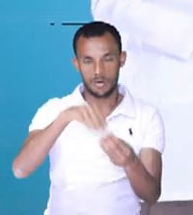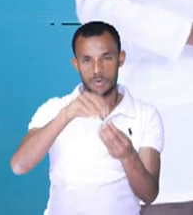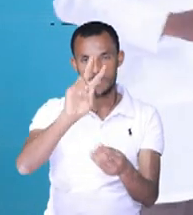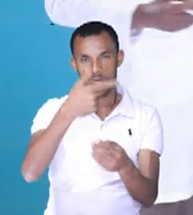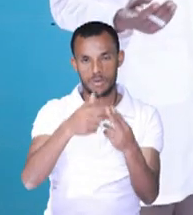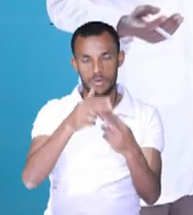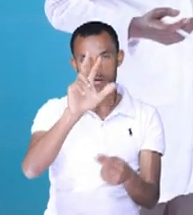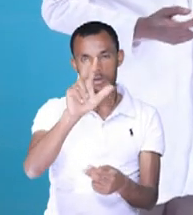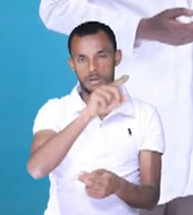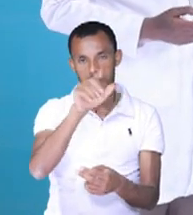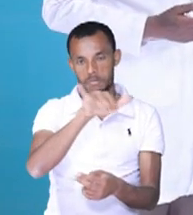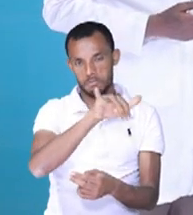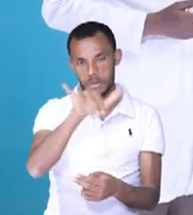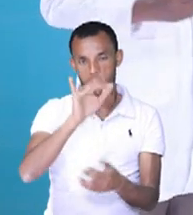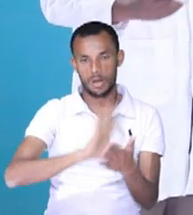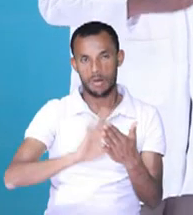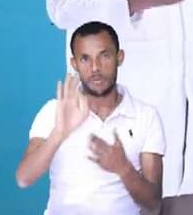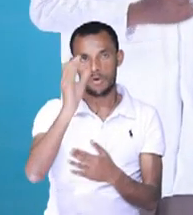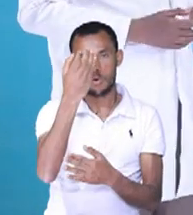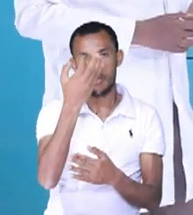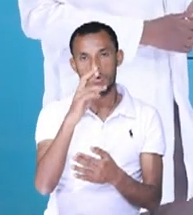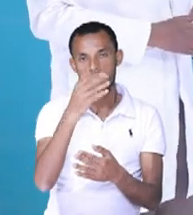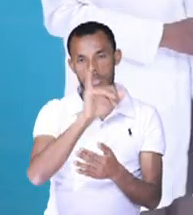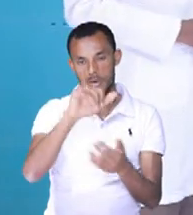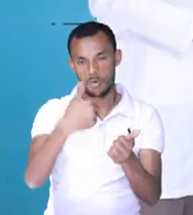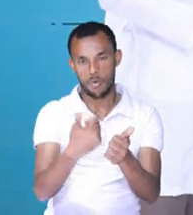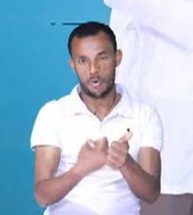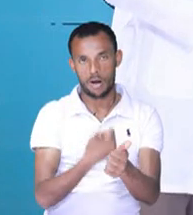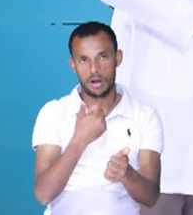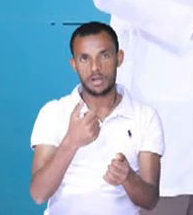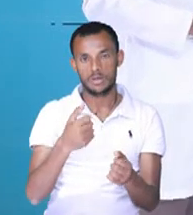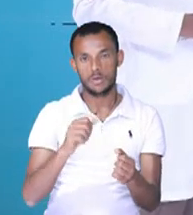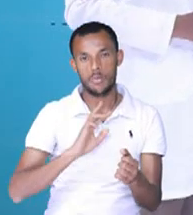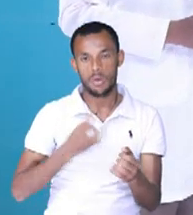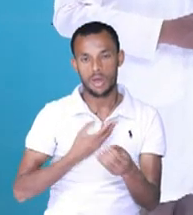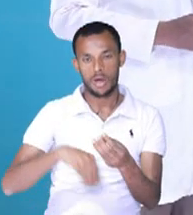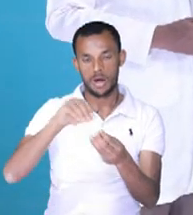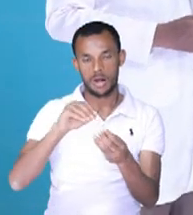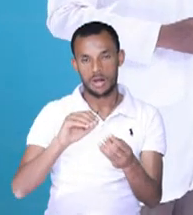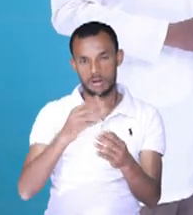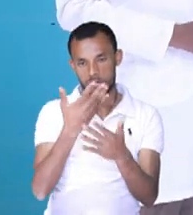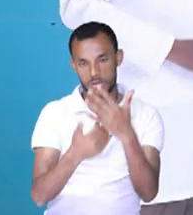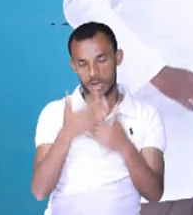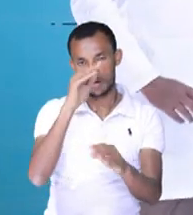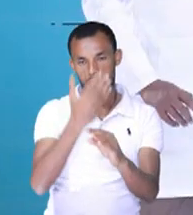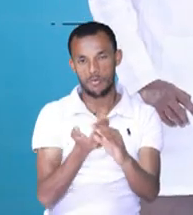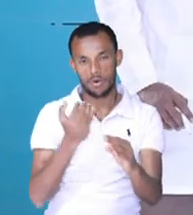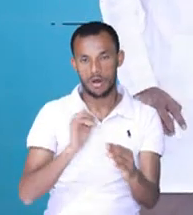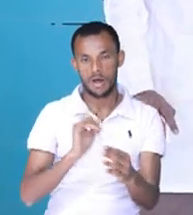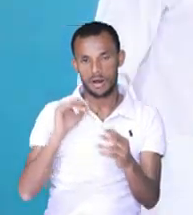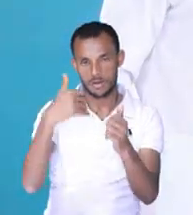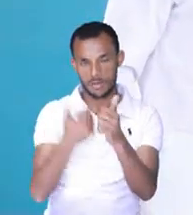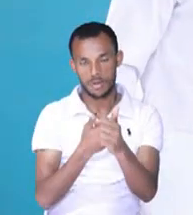2 by 3. They have the same number of, the same order, so they have the same order. So we can add up as we have discussed before. Add